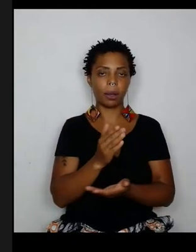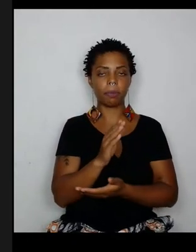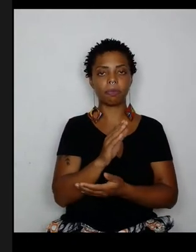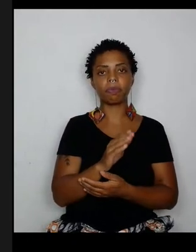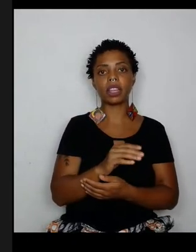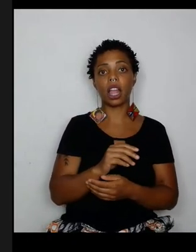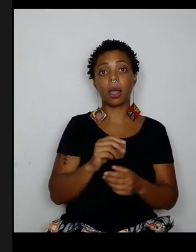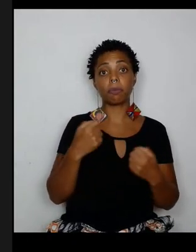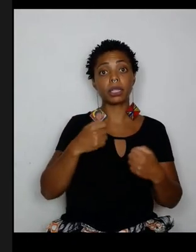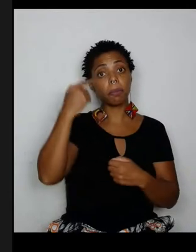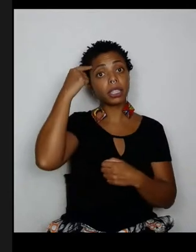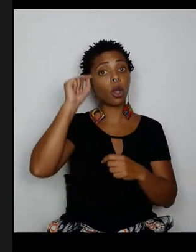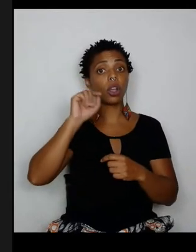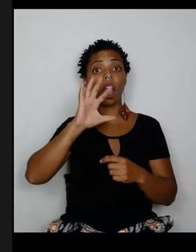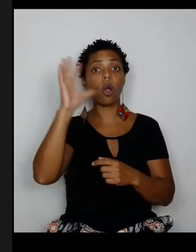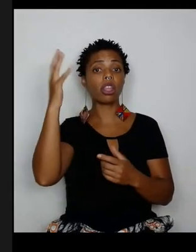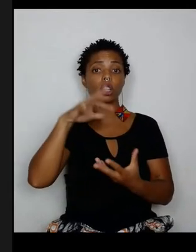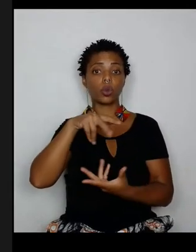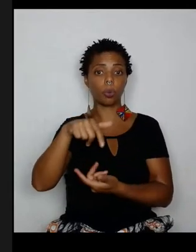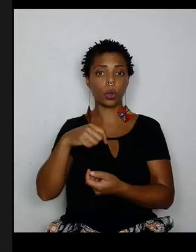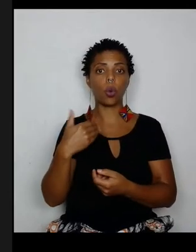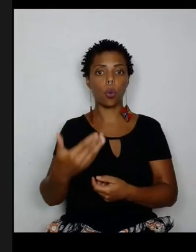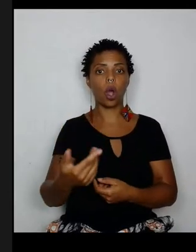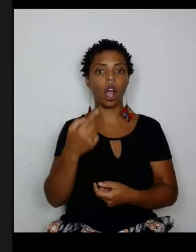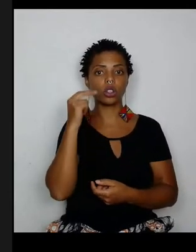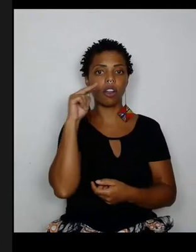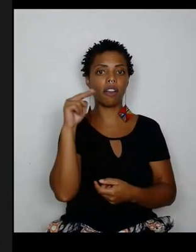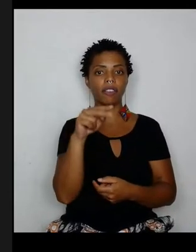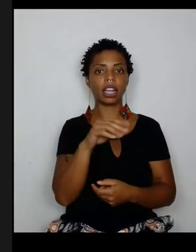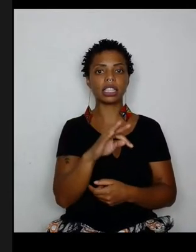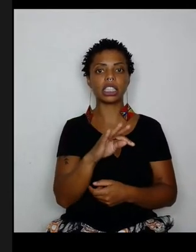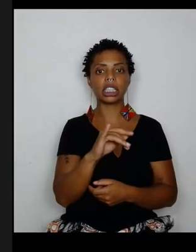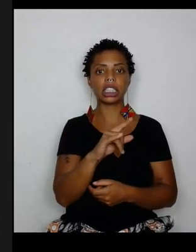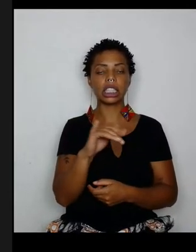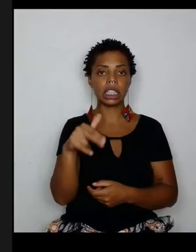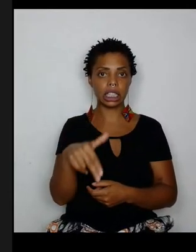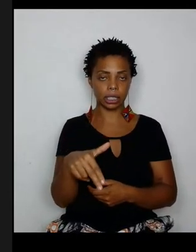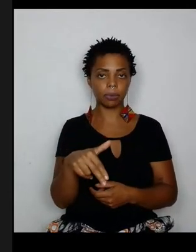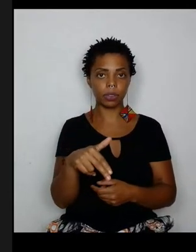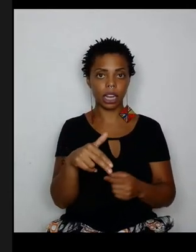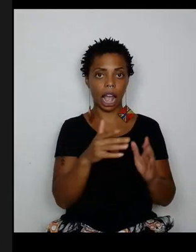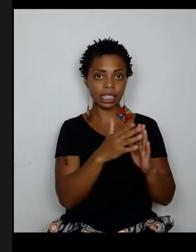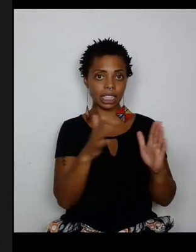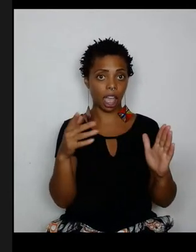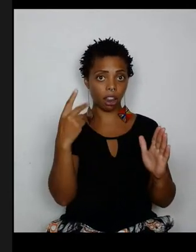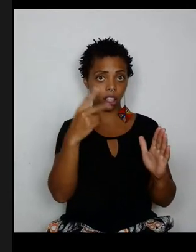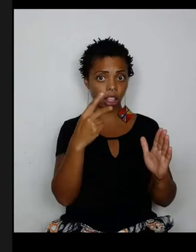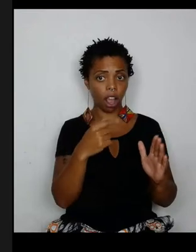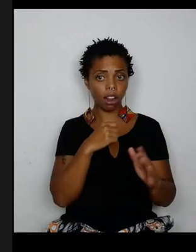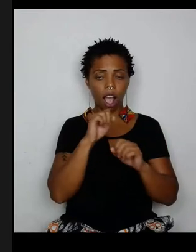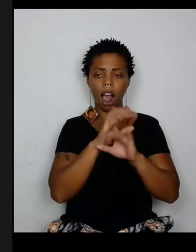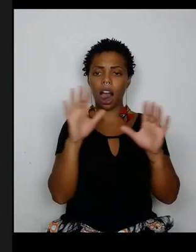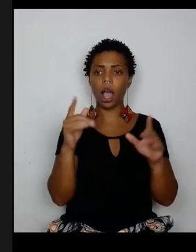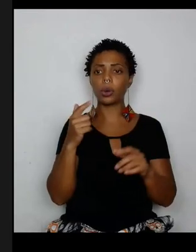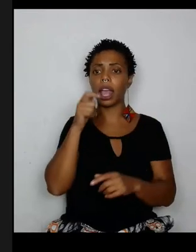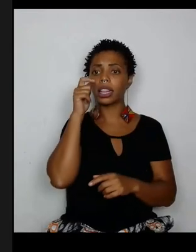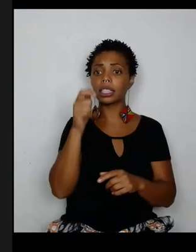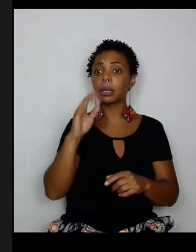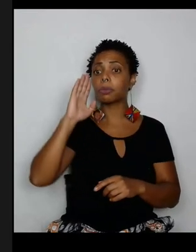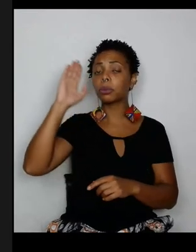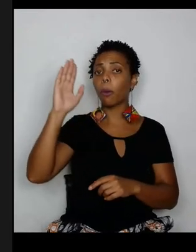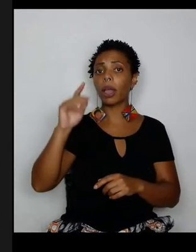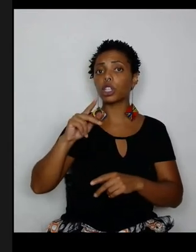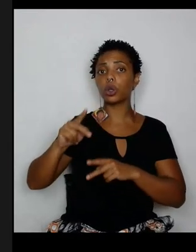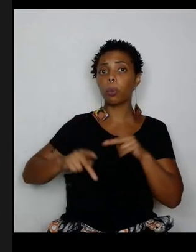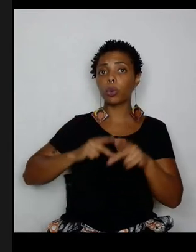series that tillem has done which is very very interesting i think actually for brazilians it would be very interesting because as i say it is this juxtaposition of